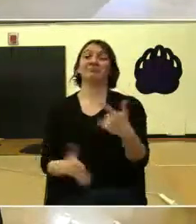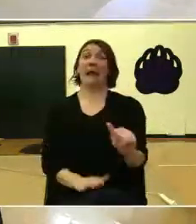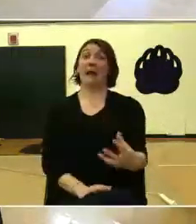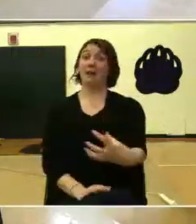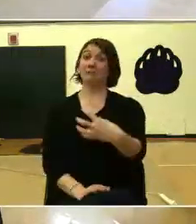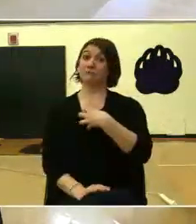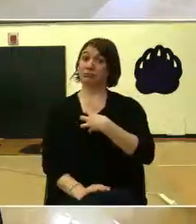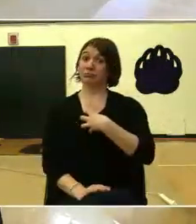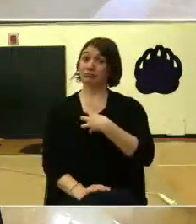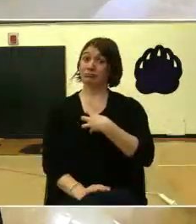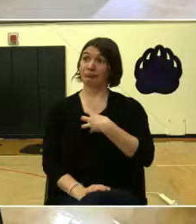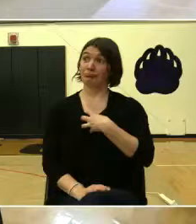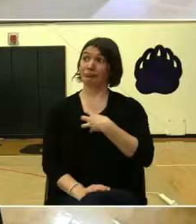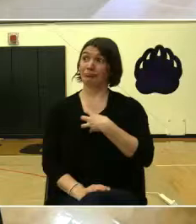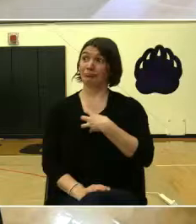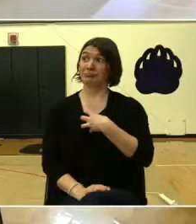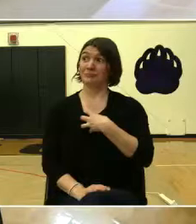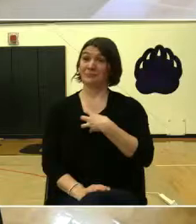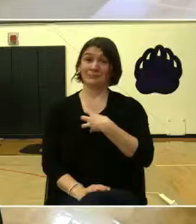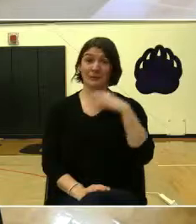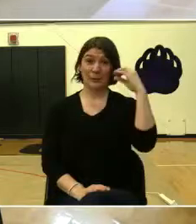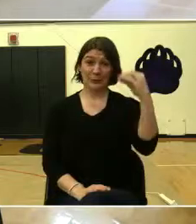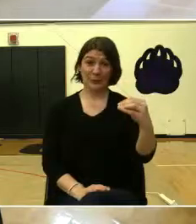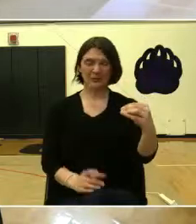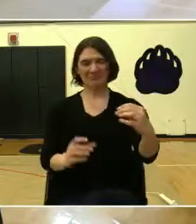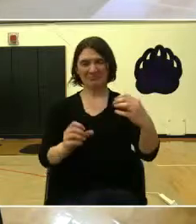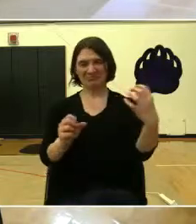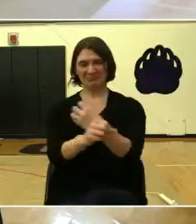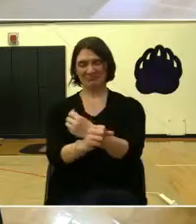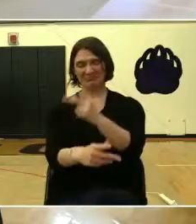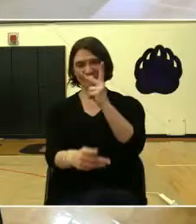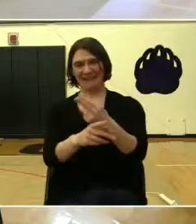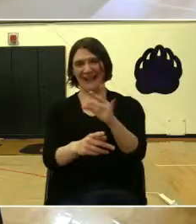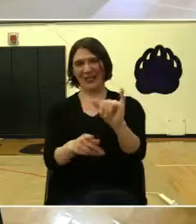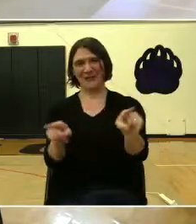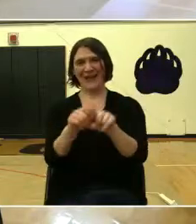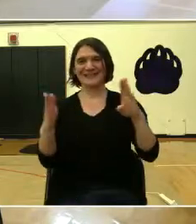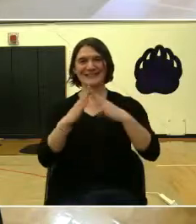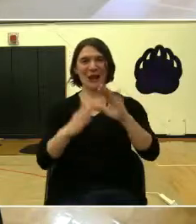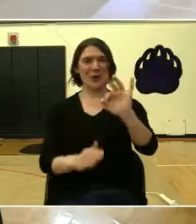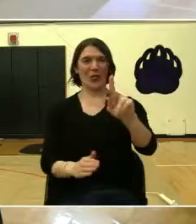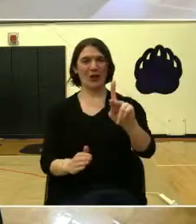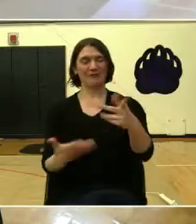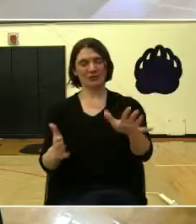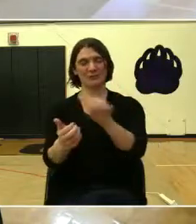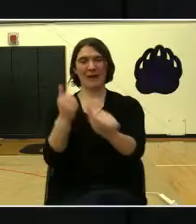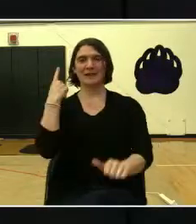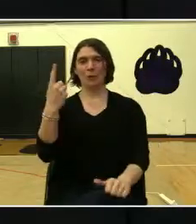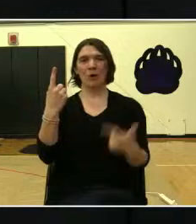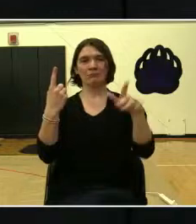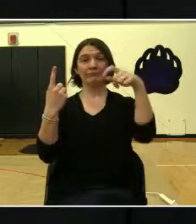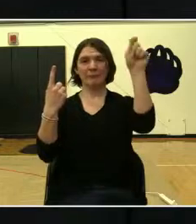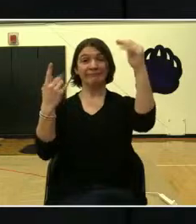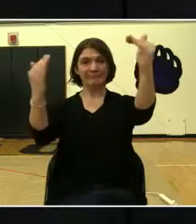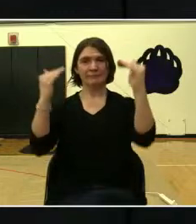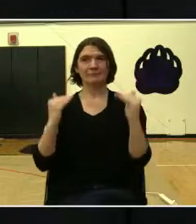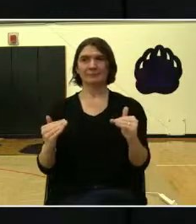much all those opposed please rise and say nay the eyes appear to have it the eyes do have it and you've adopted article